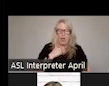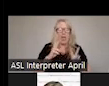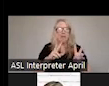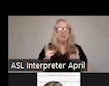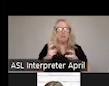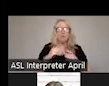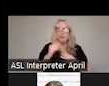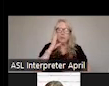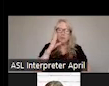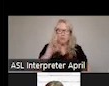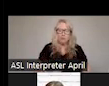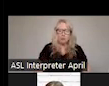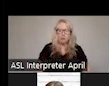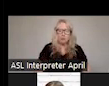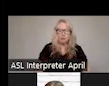future. So